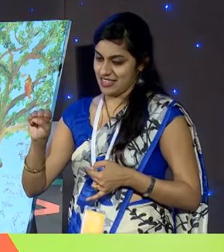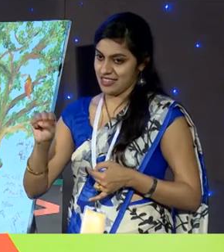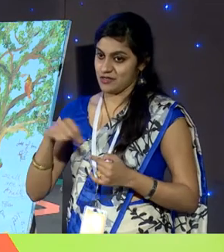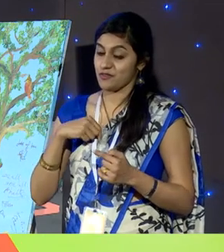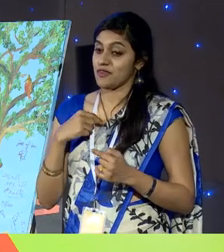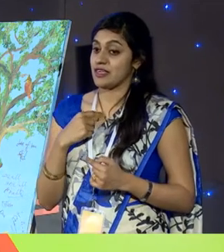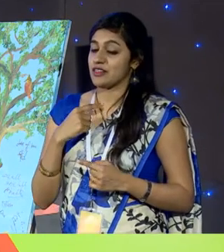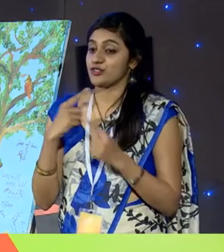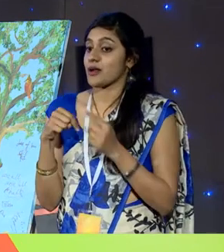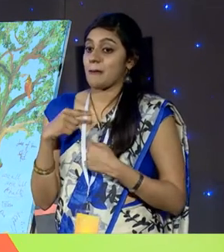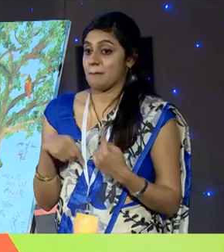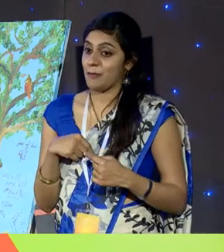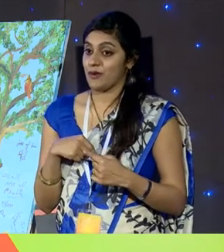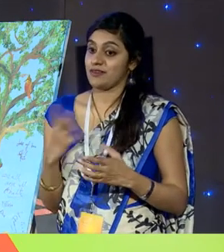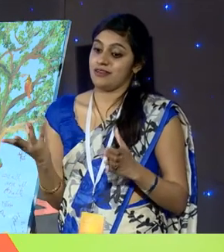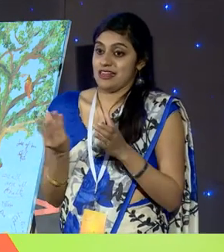a sincere way.